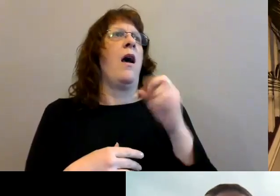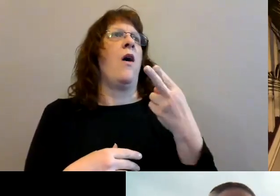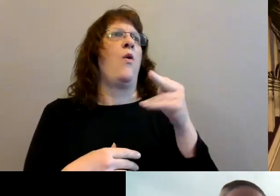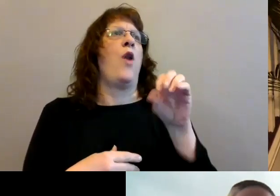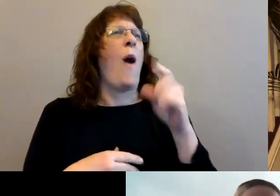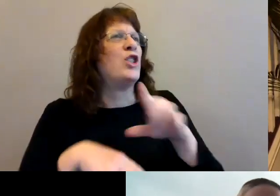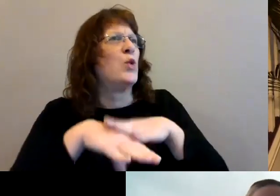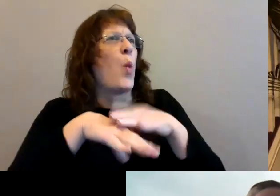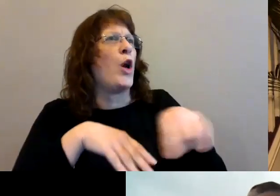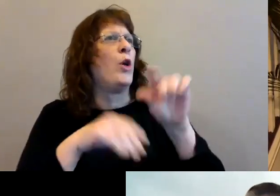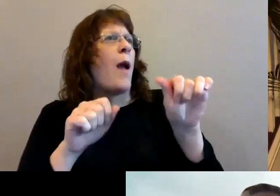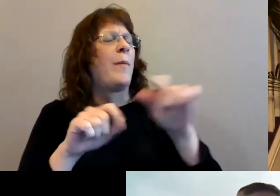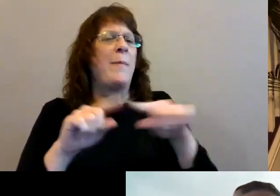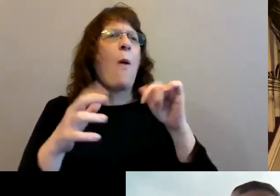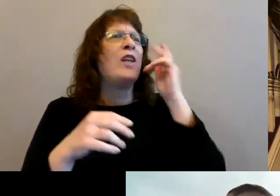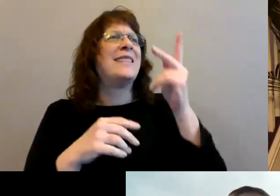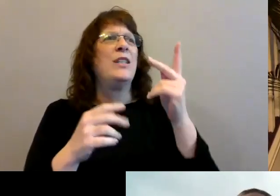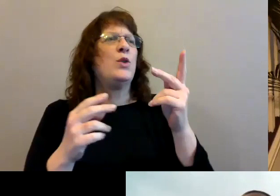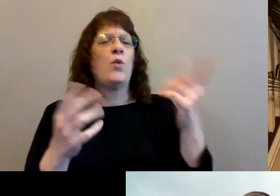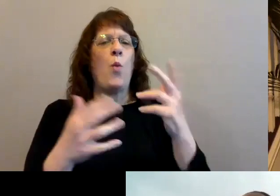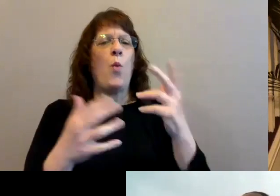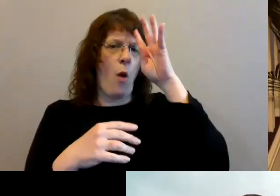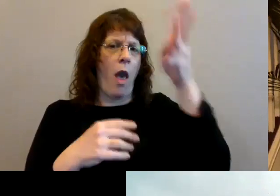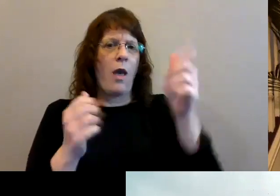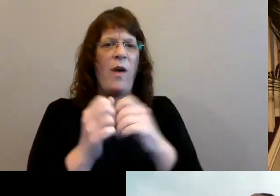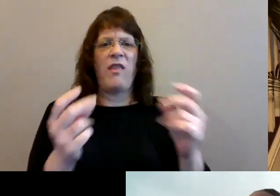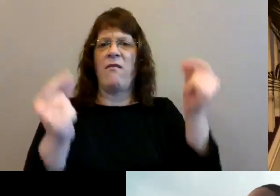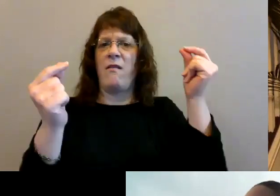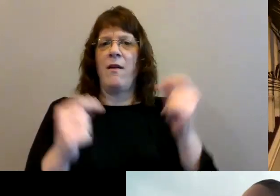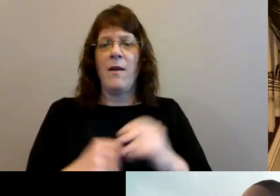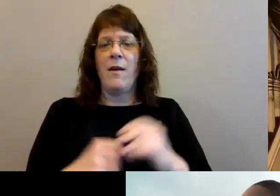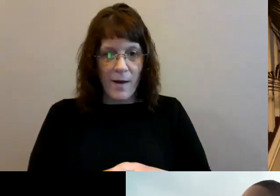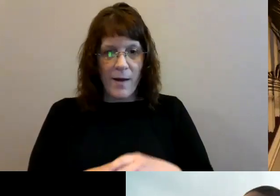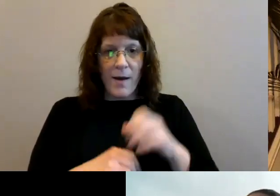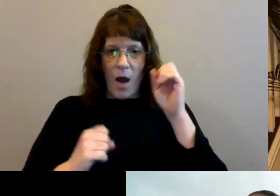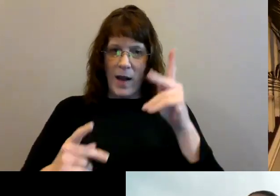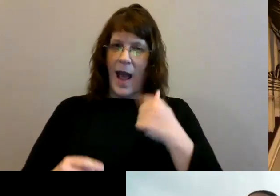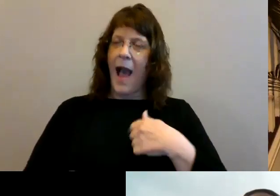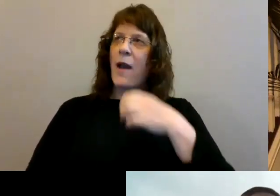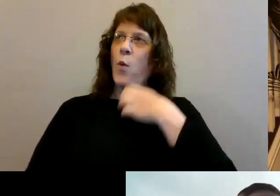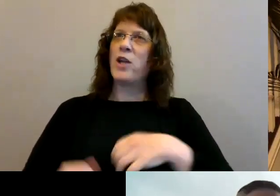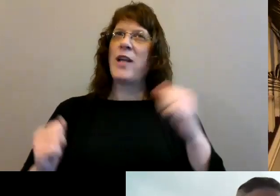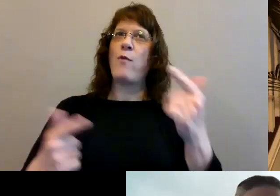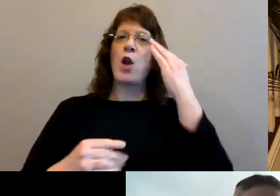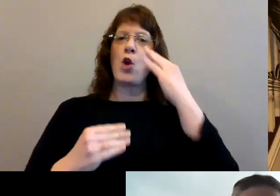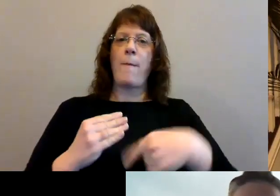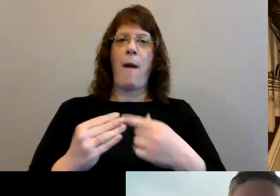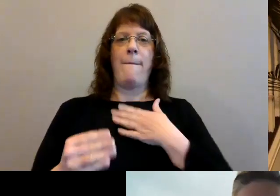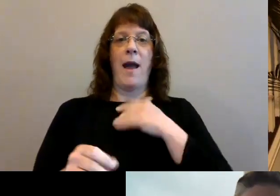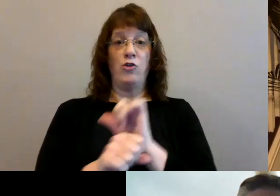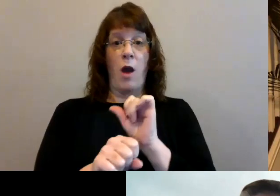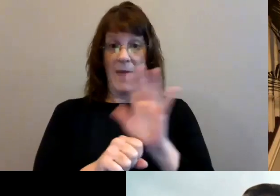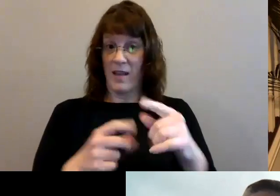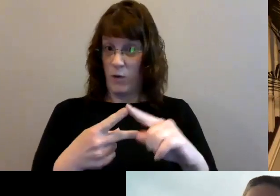guys probably, but I like to see what you come up with on the spot. Yeah, totally. Okay, so what I wish that everyone knew about my job is that's the first one,